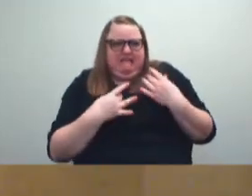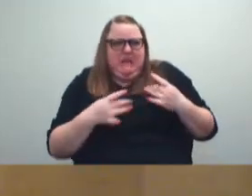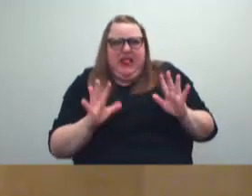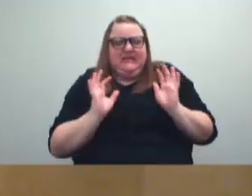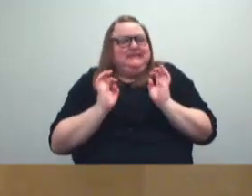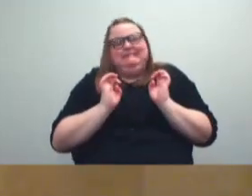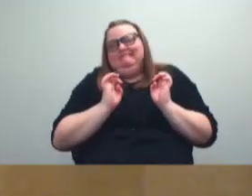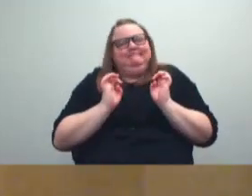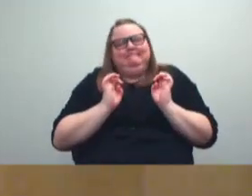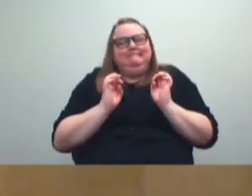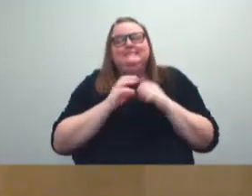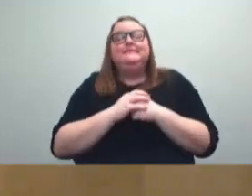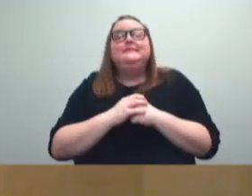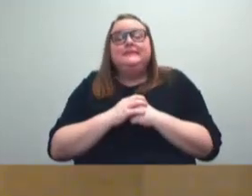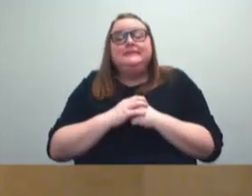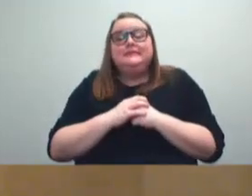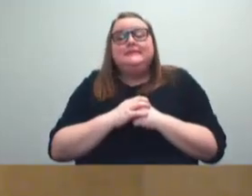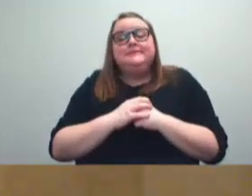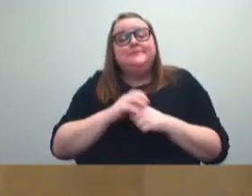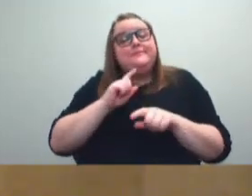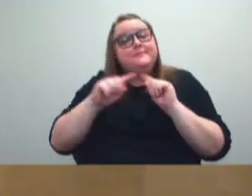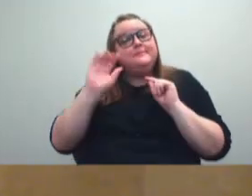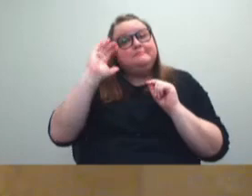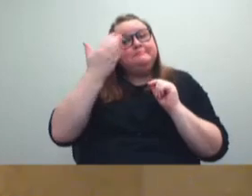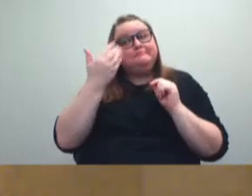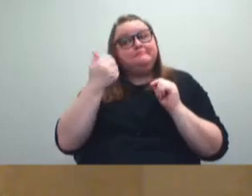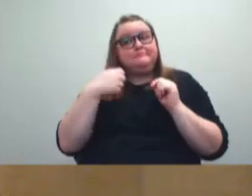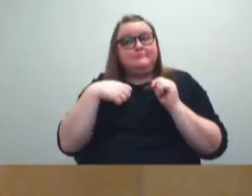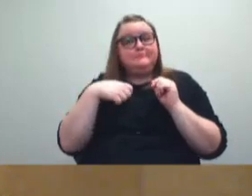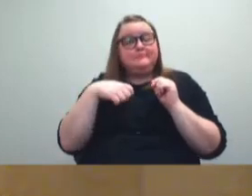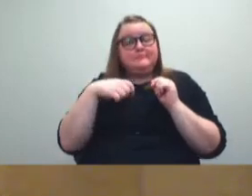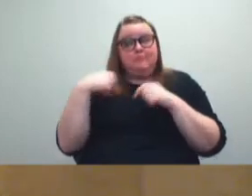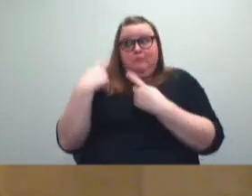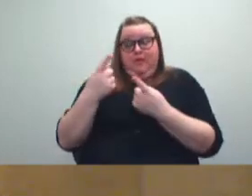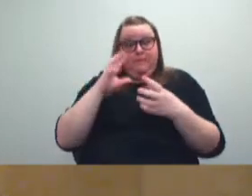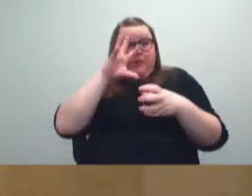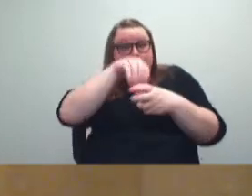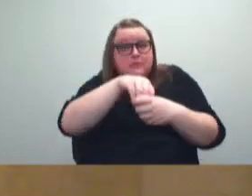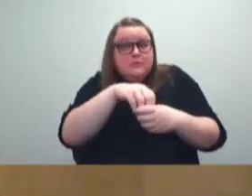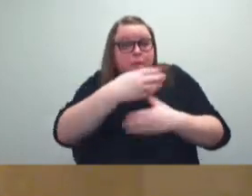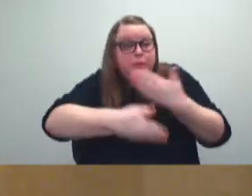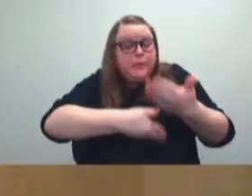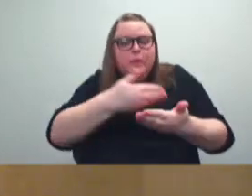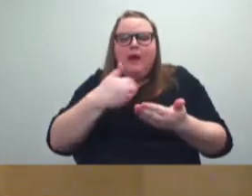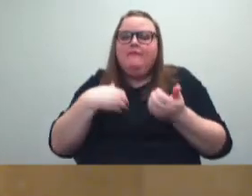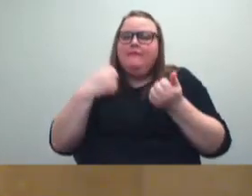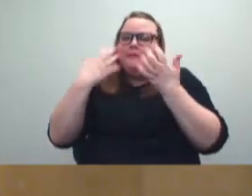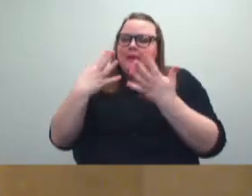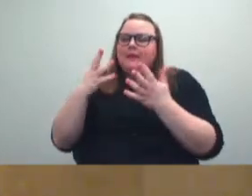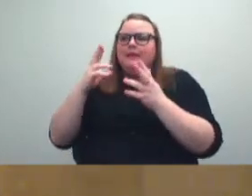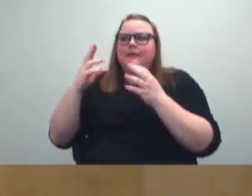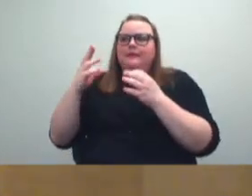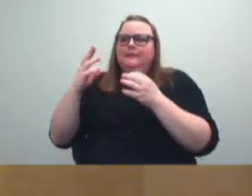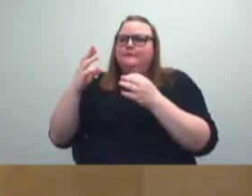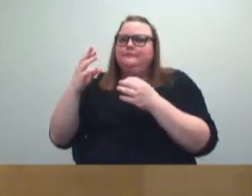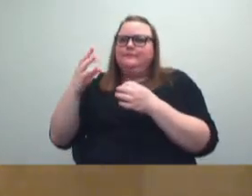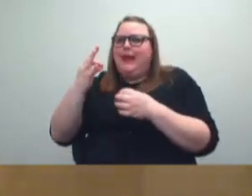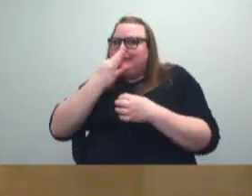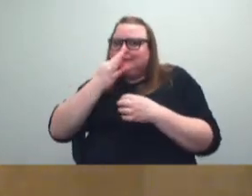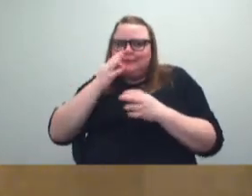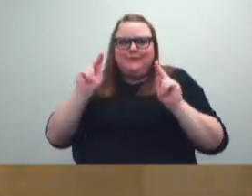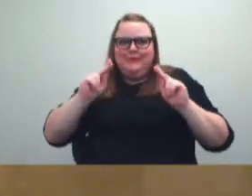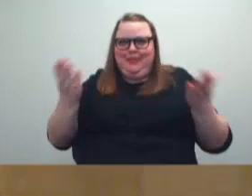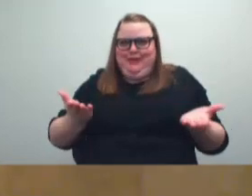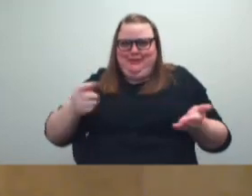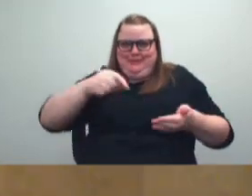say, sitting back and watching and being a part of this, we have some incredible experts in that meetings, and a lot of them are here, but